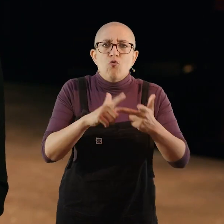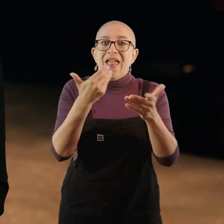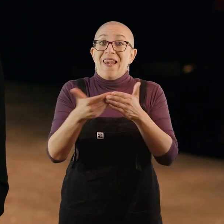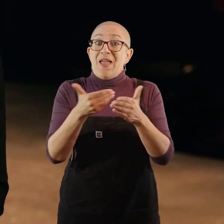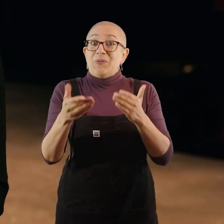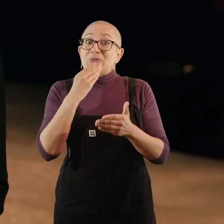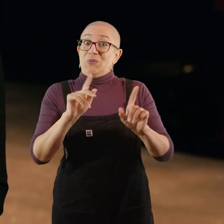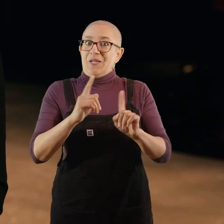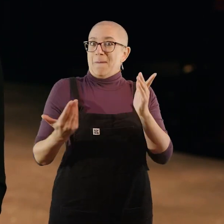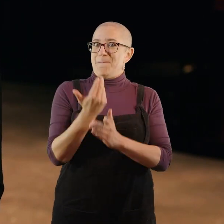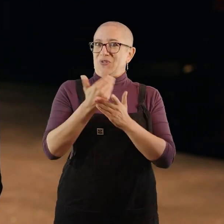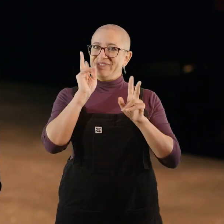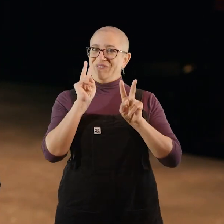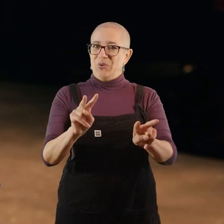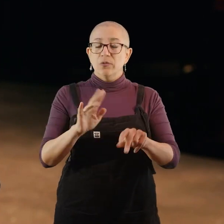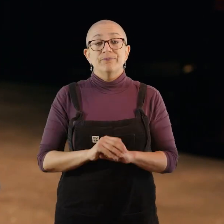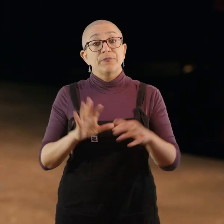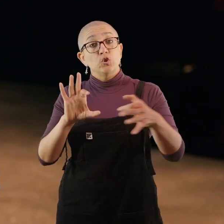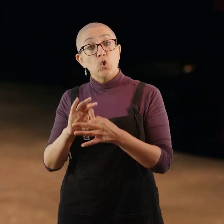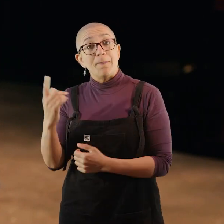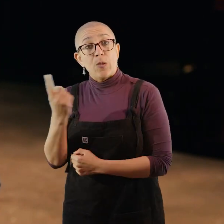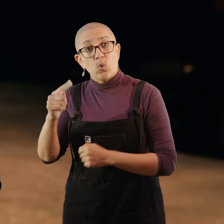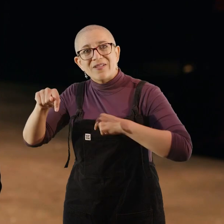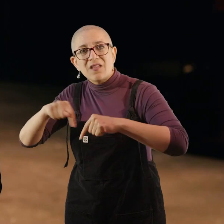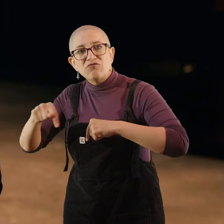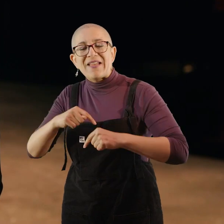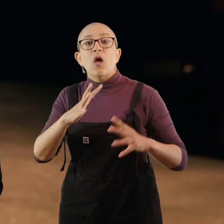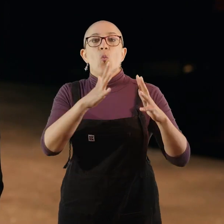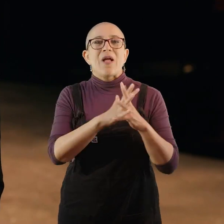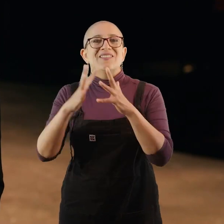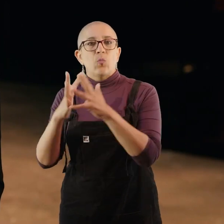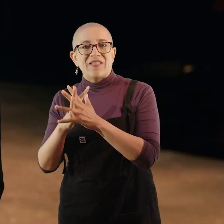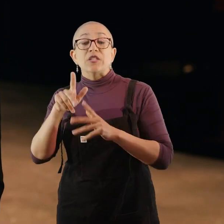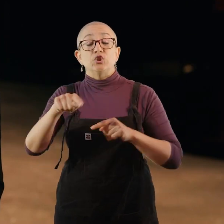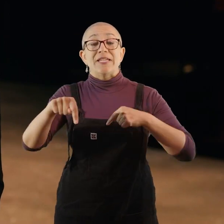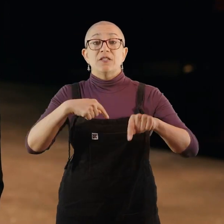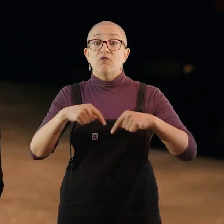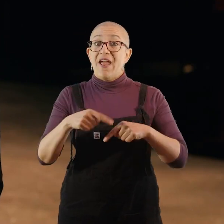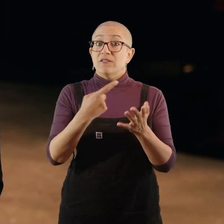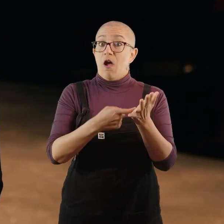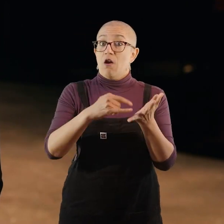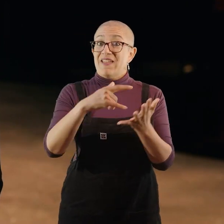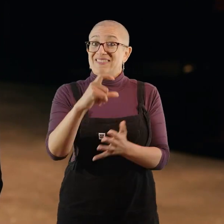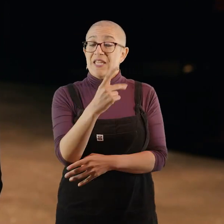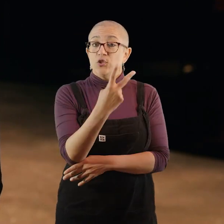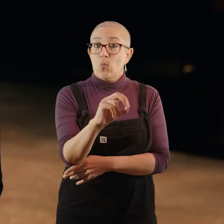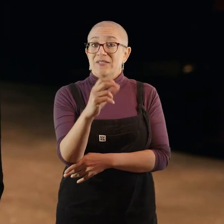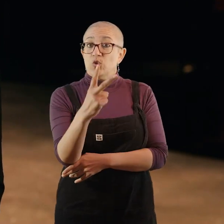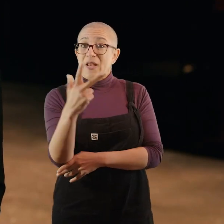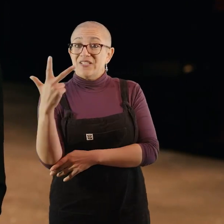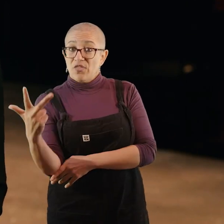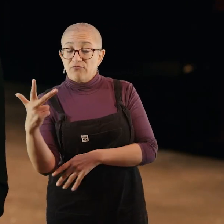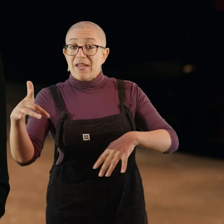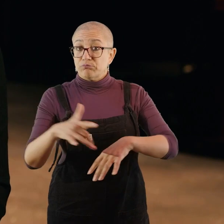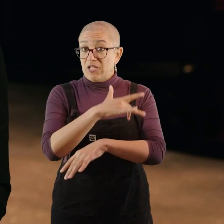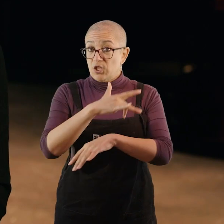perspective. I am joined by Wills Wilson, the director of the RSC's 2023 production of Macbeth, and